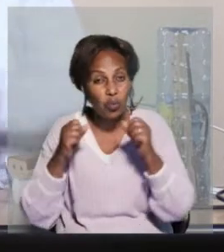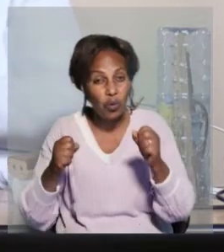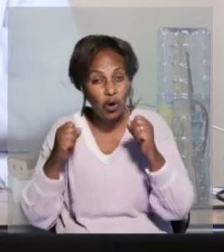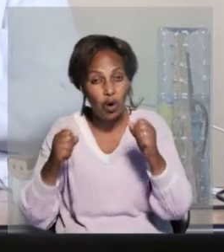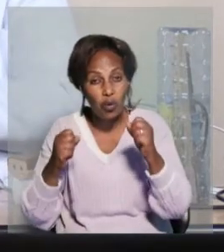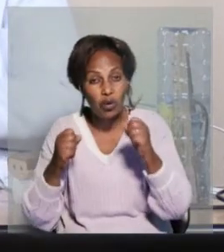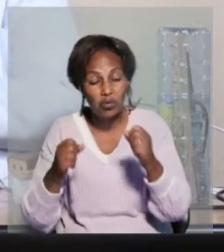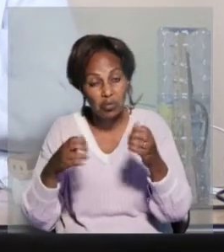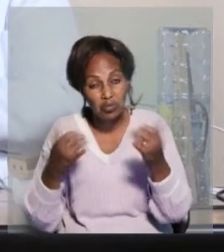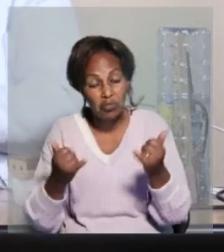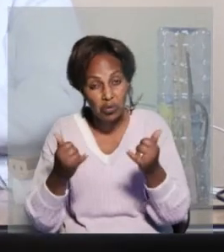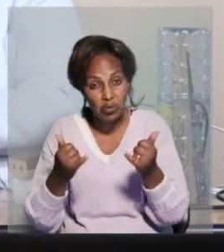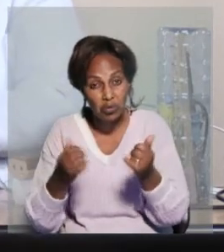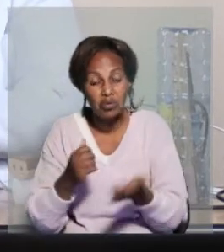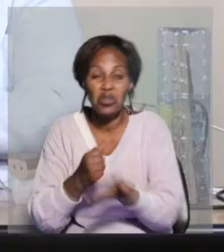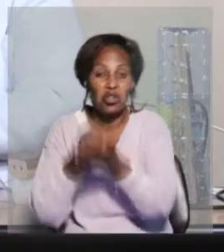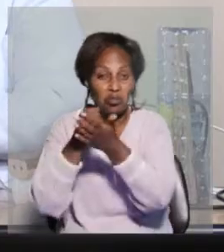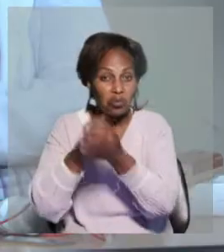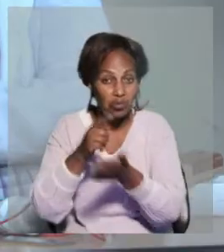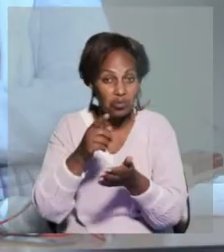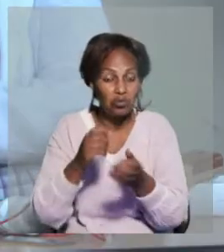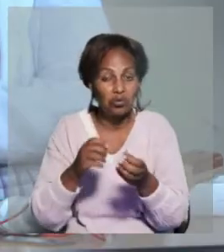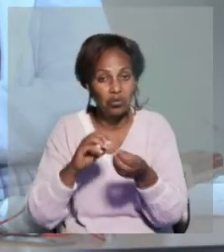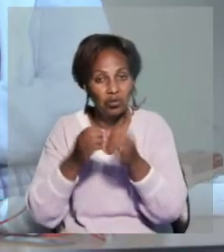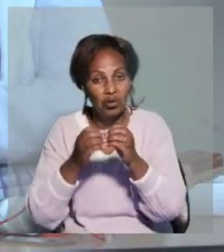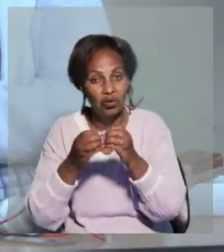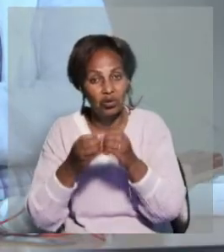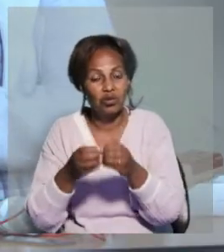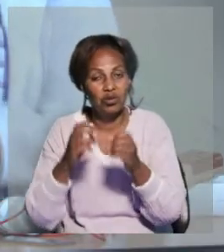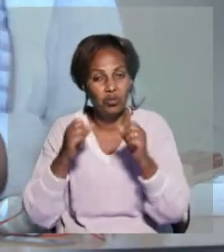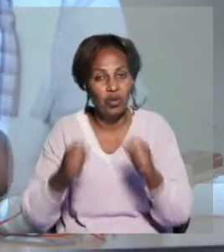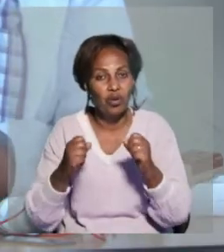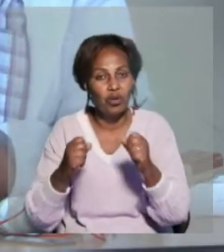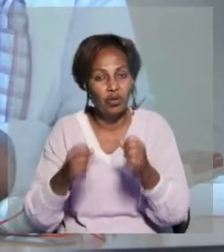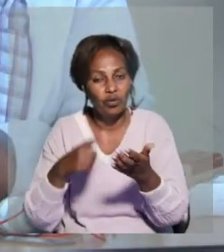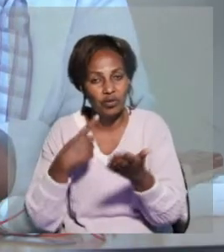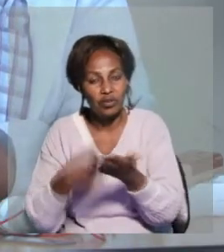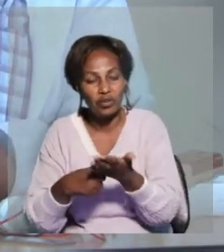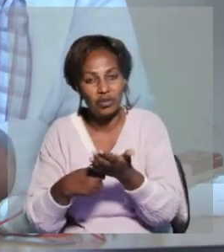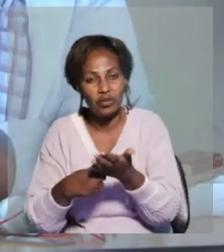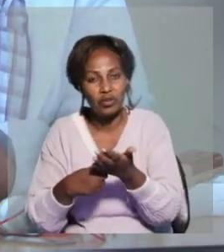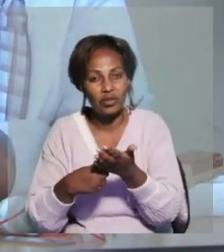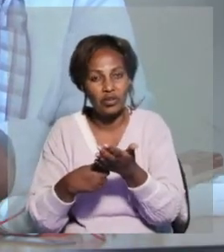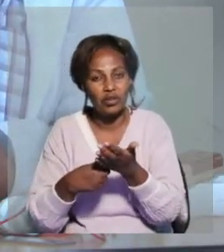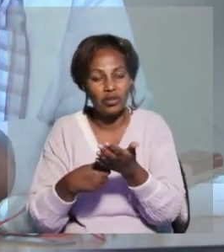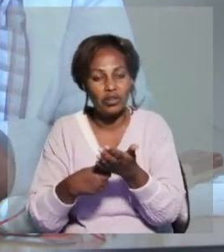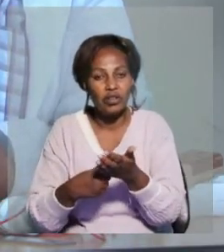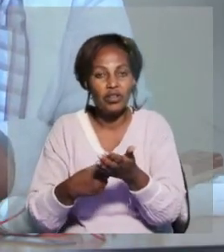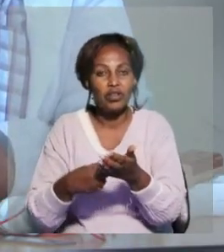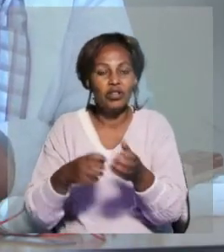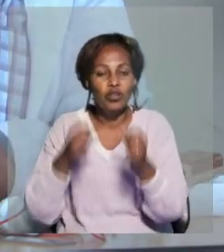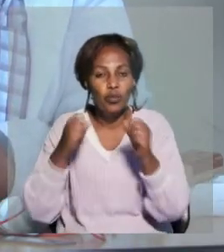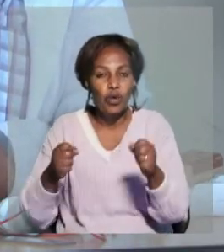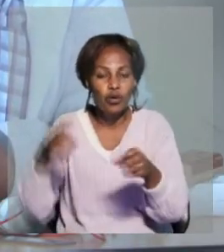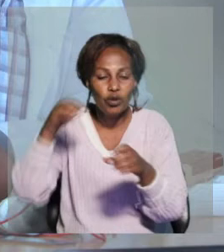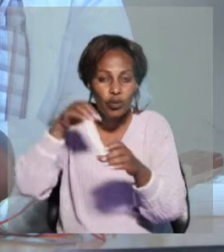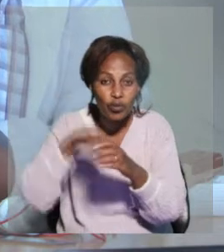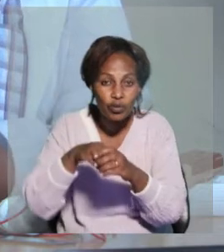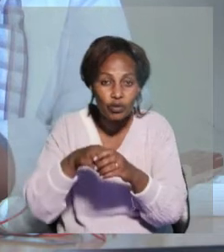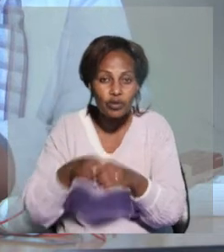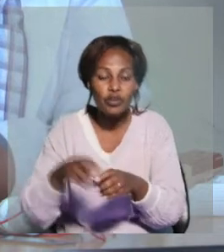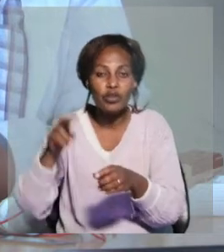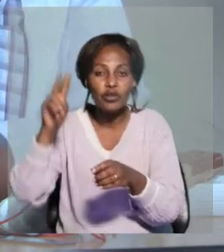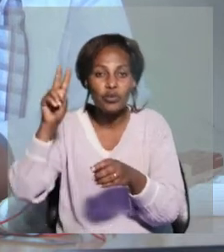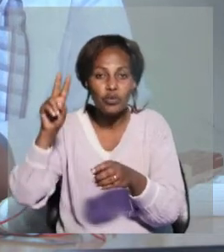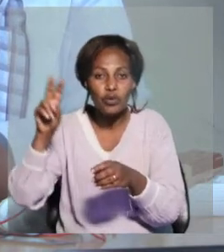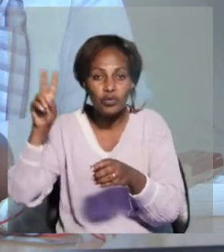can help you to calculate the power input of this. I will, the power input will be 220 volt